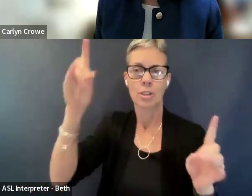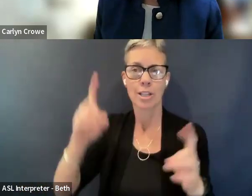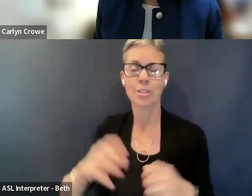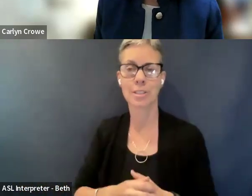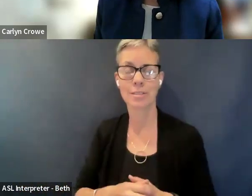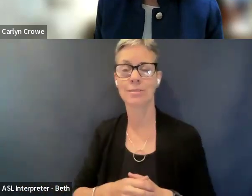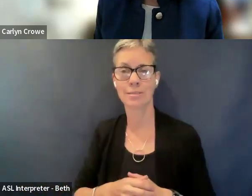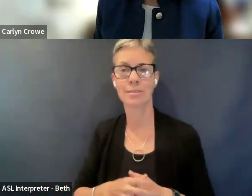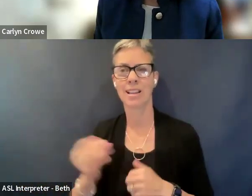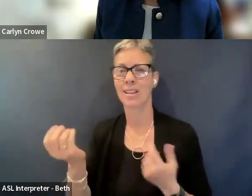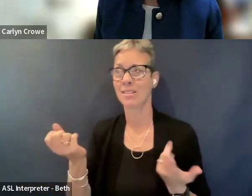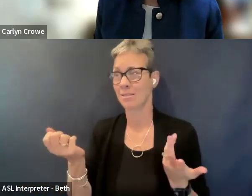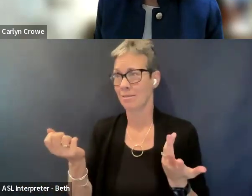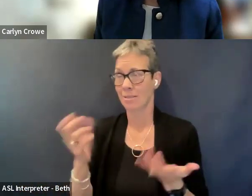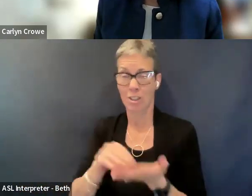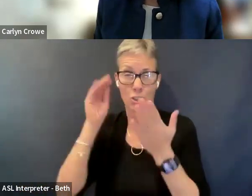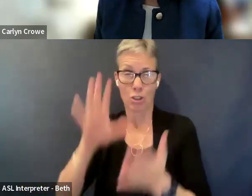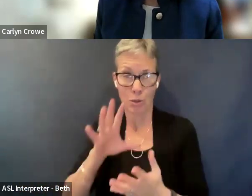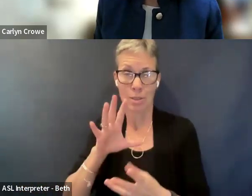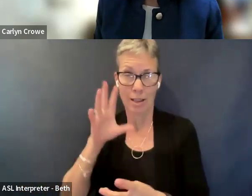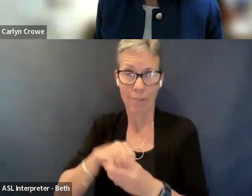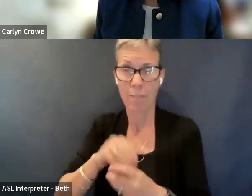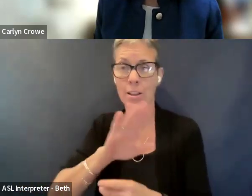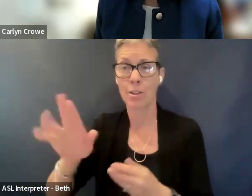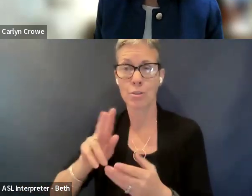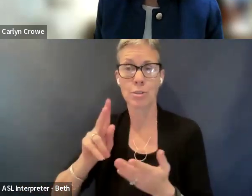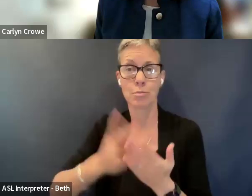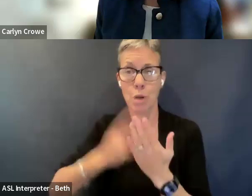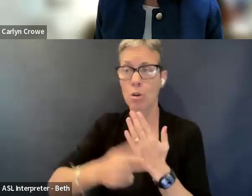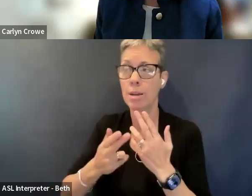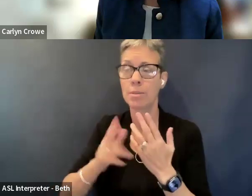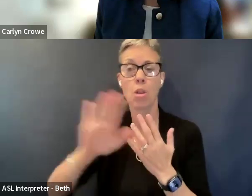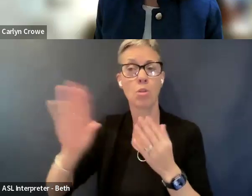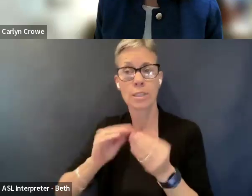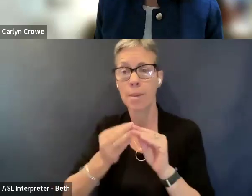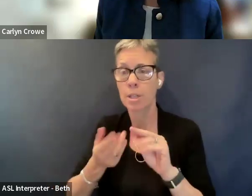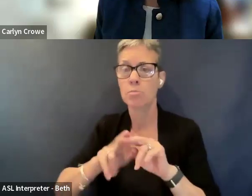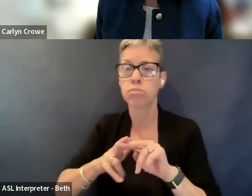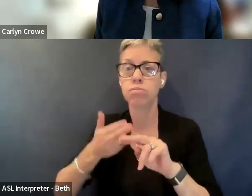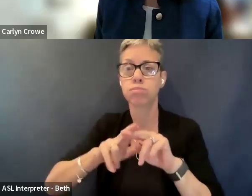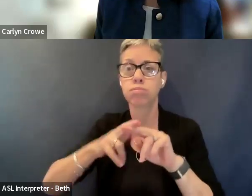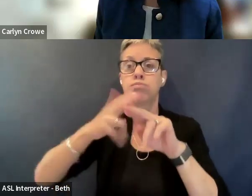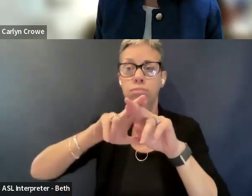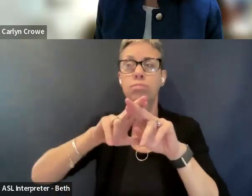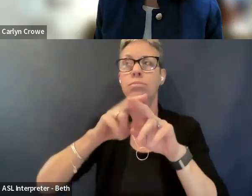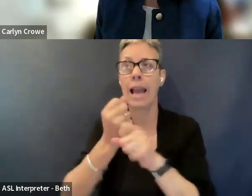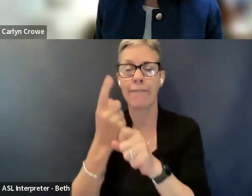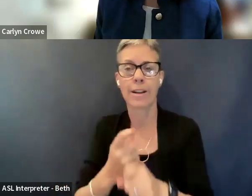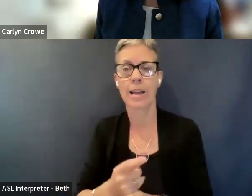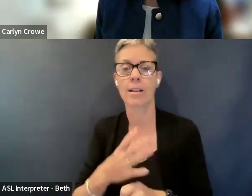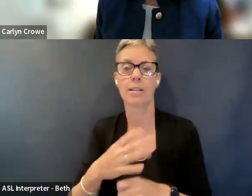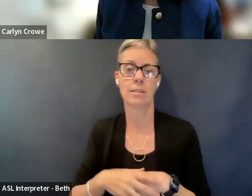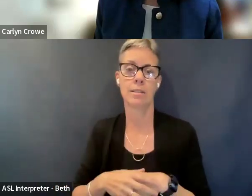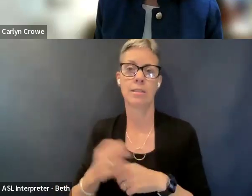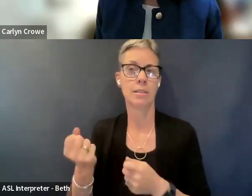the number of students on those programs is rising every year. It's a record number. Last year, we don't have the numbers yet for this